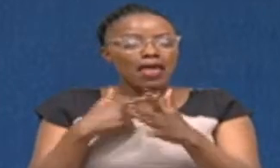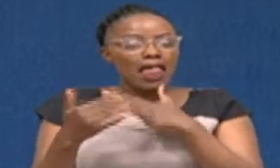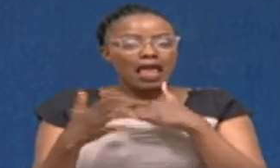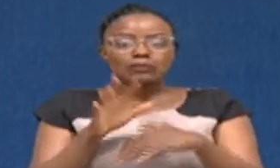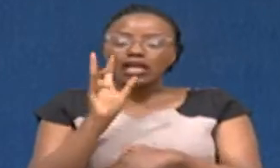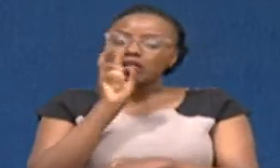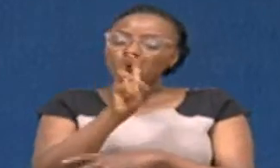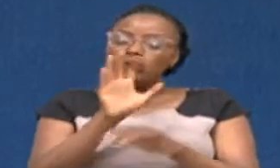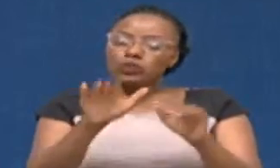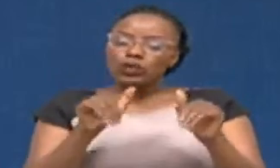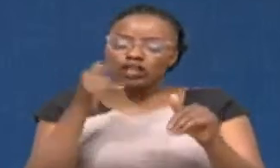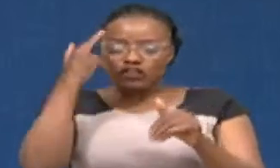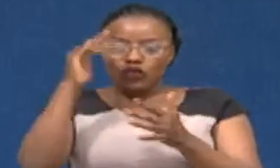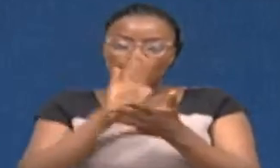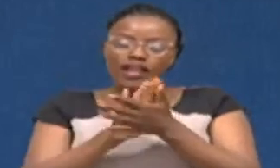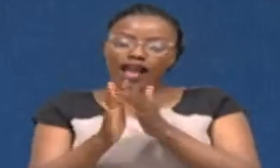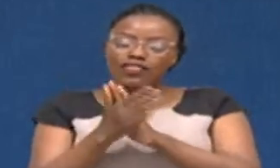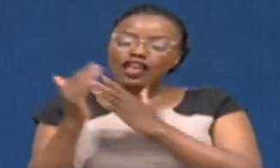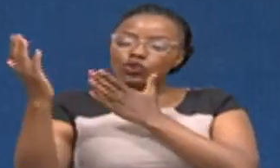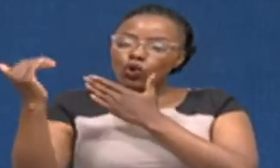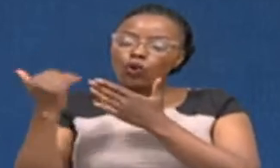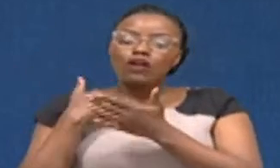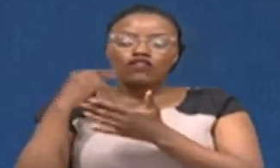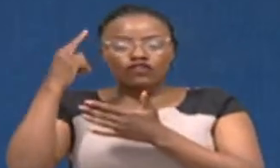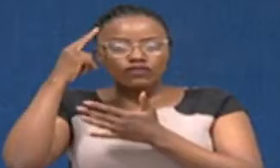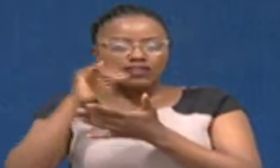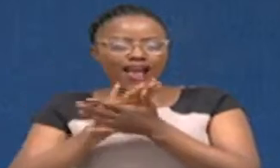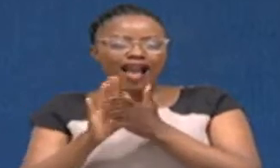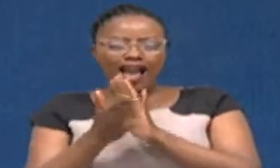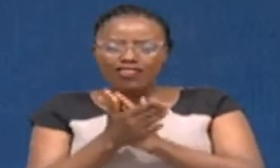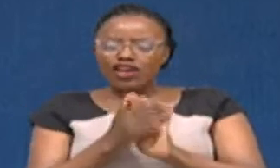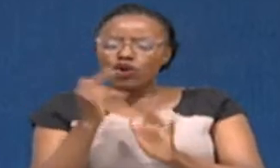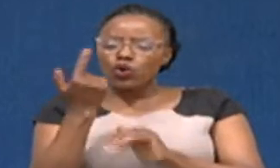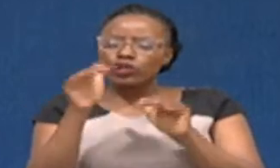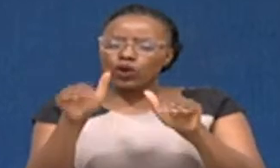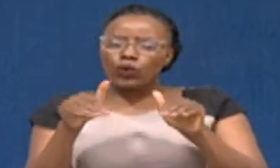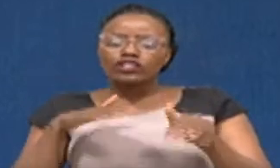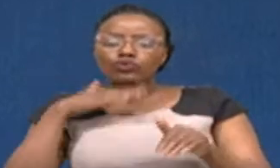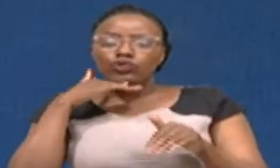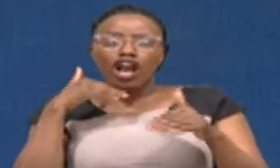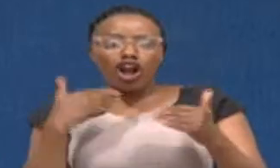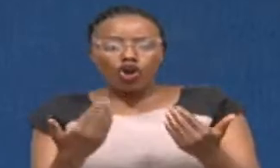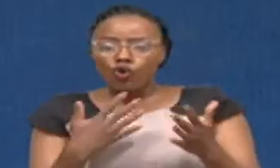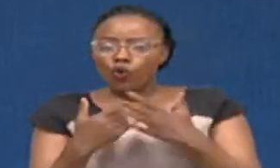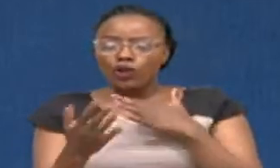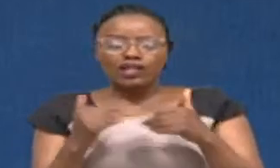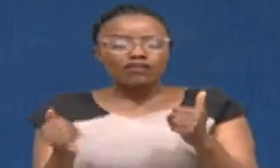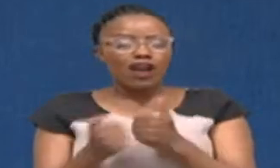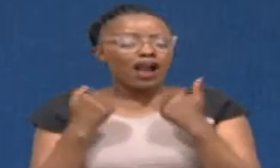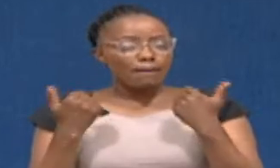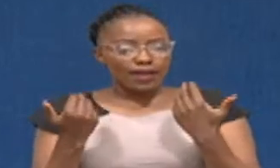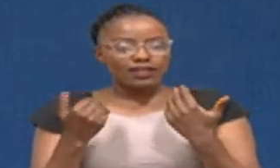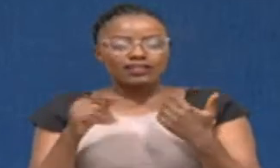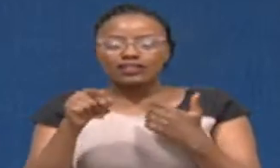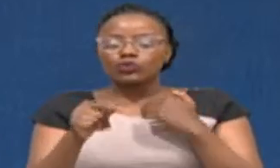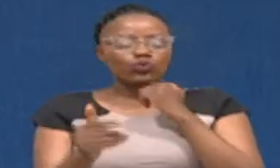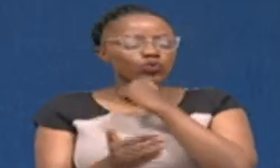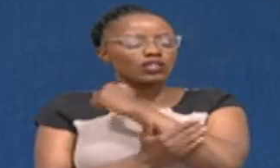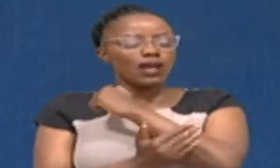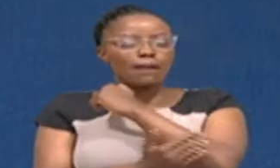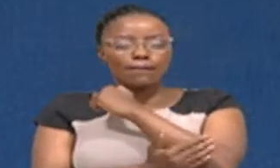watch, waiting for nothing, hoping for nothing, but just there waiting to die or whatever that would have happened. It was